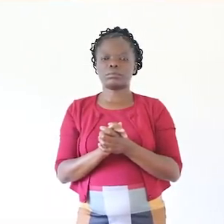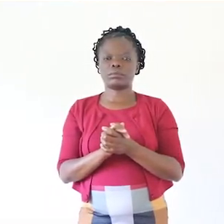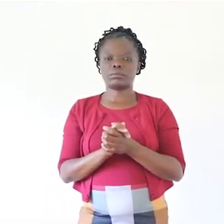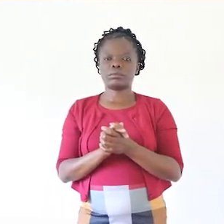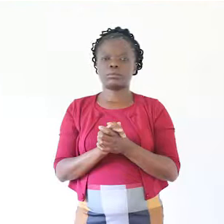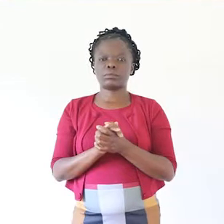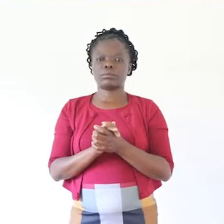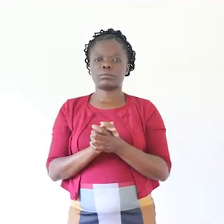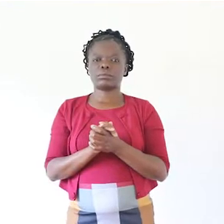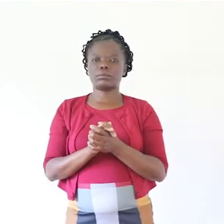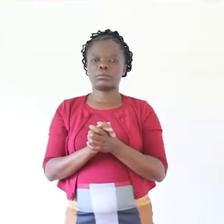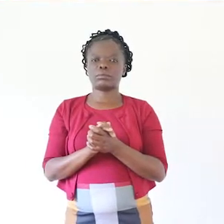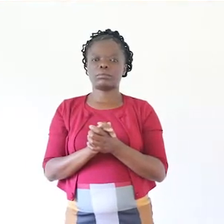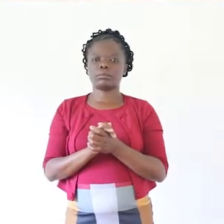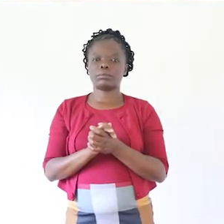Again.